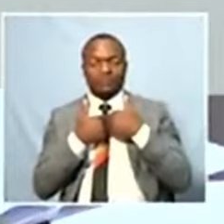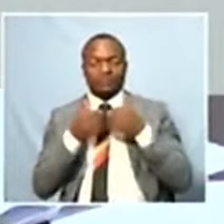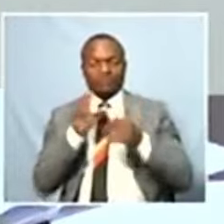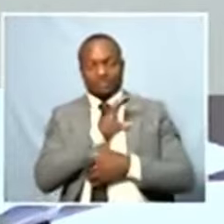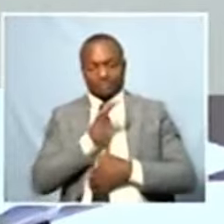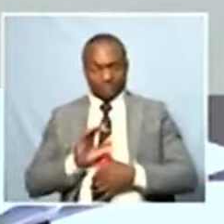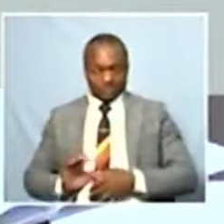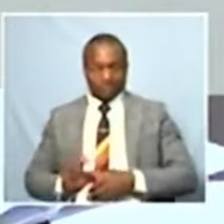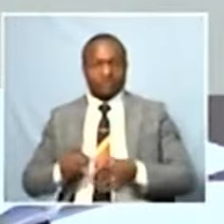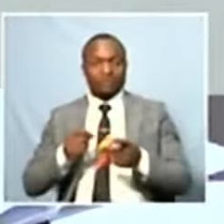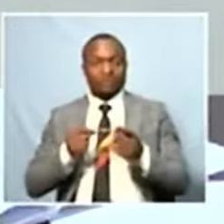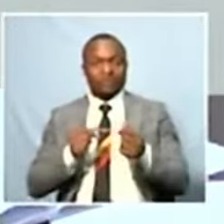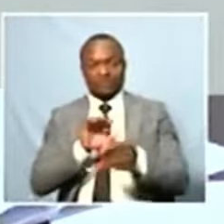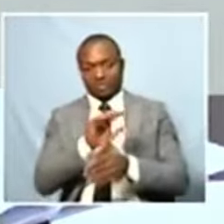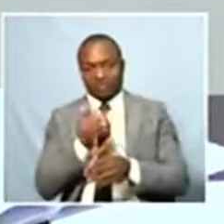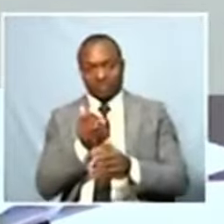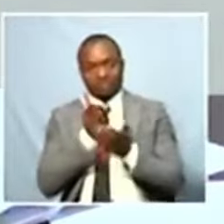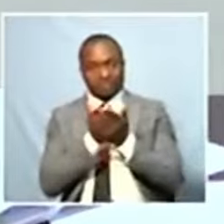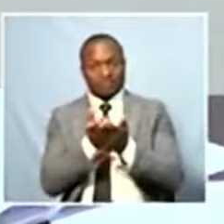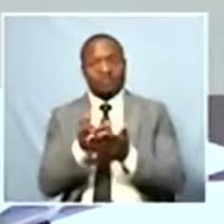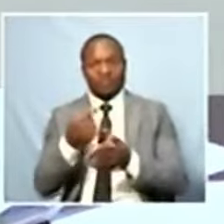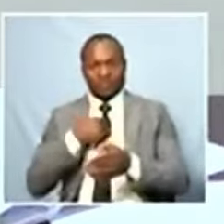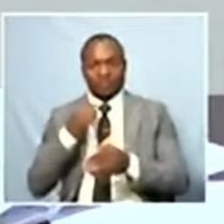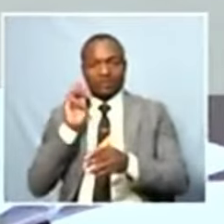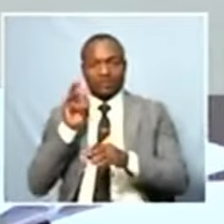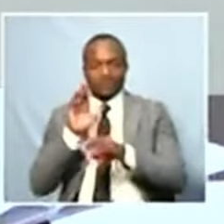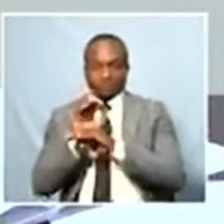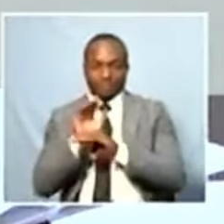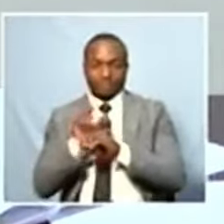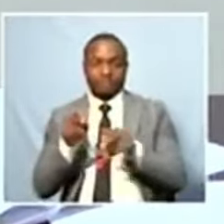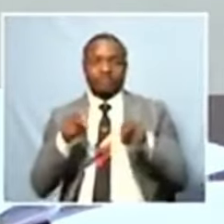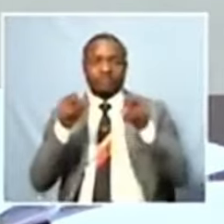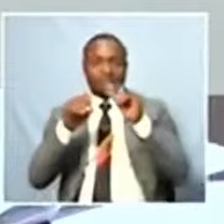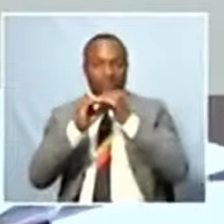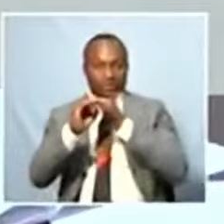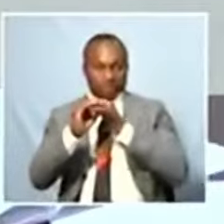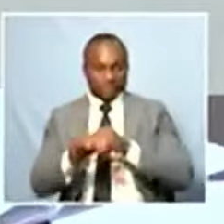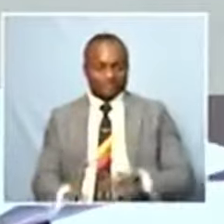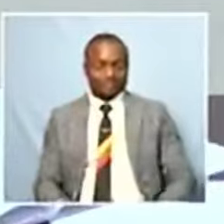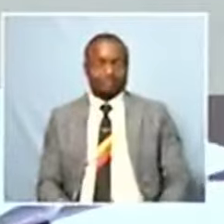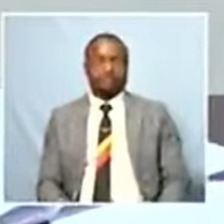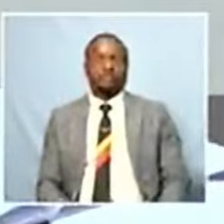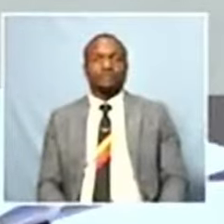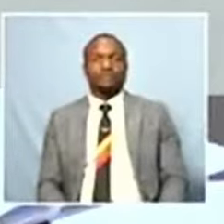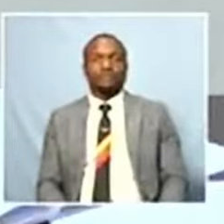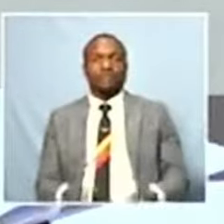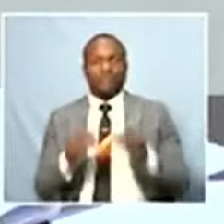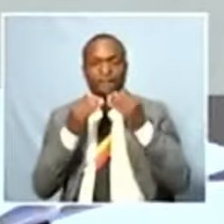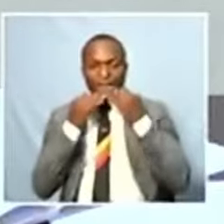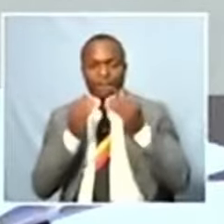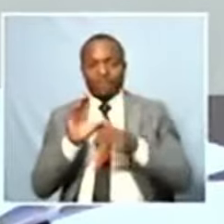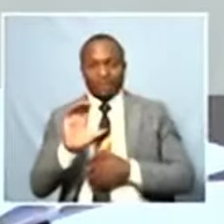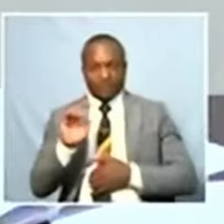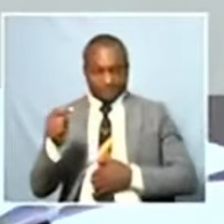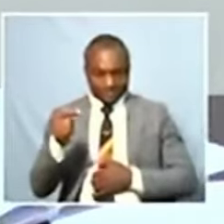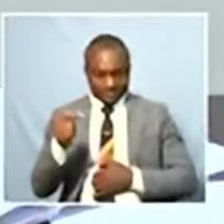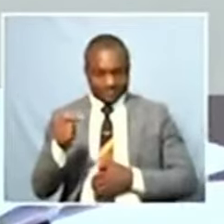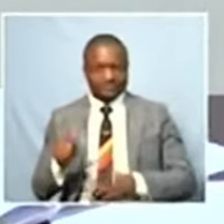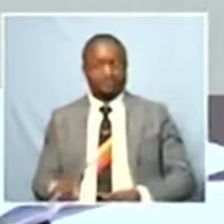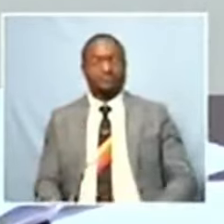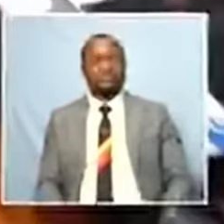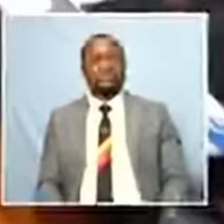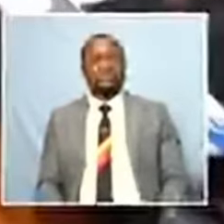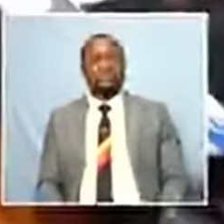the submission, and then I'll comment on that at a high level. Thank you, Seji. So, in terms